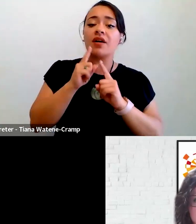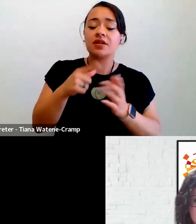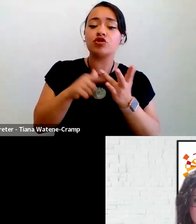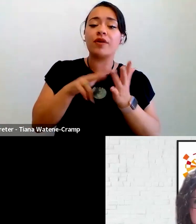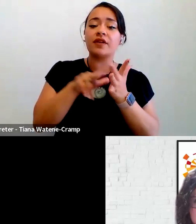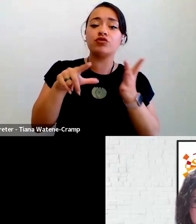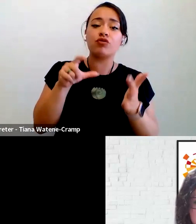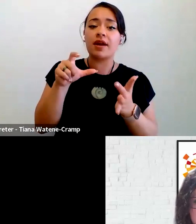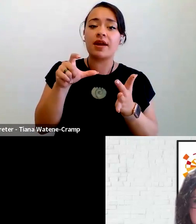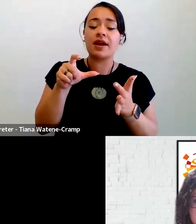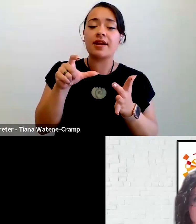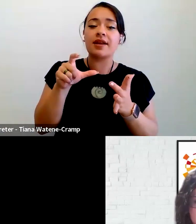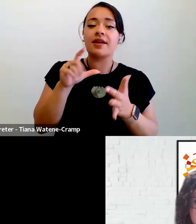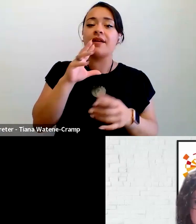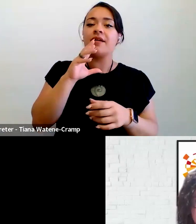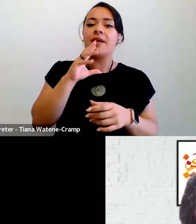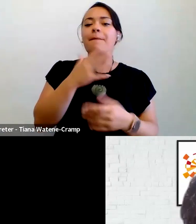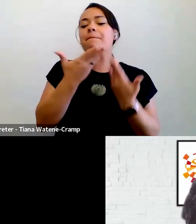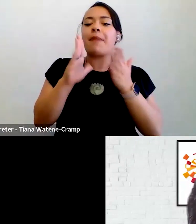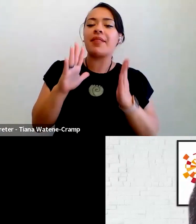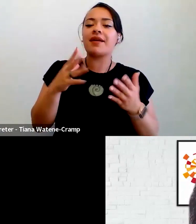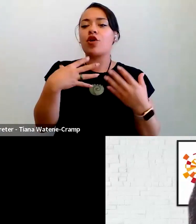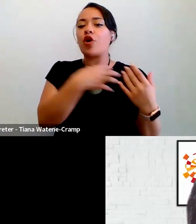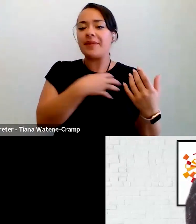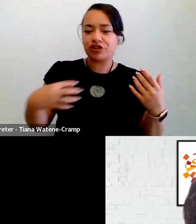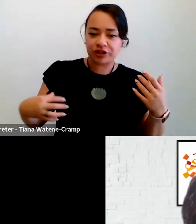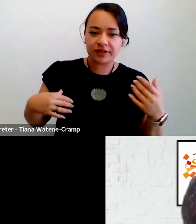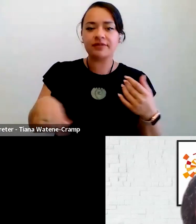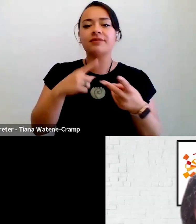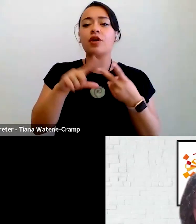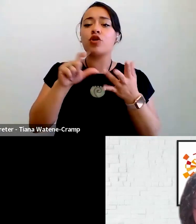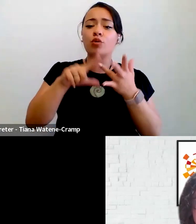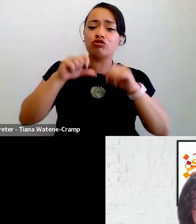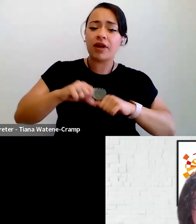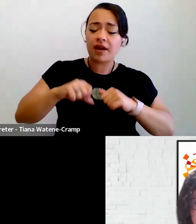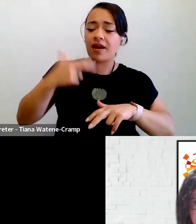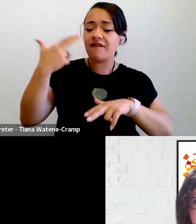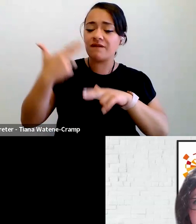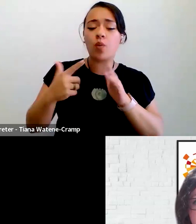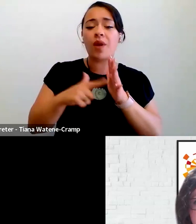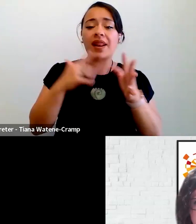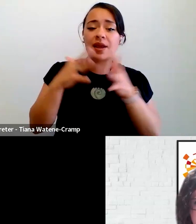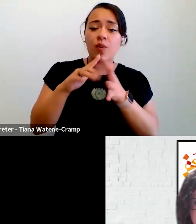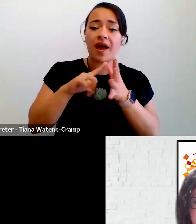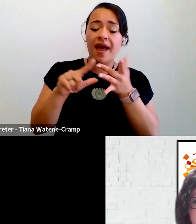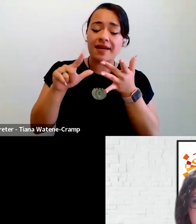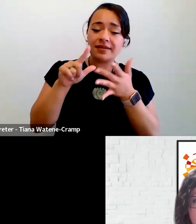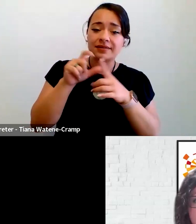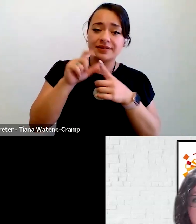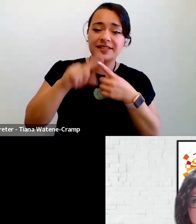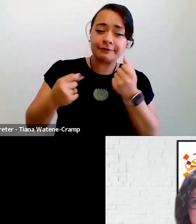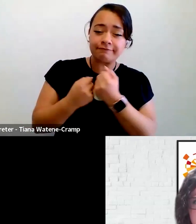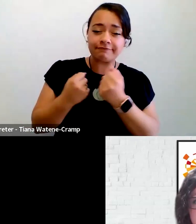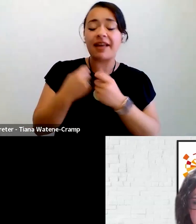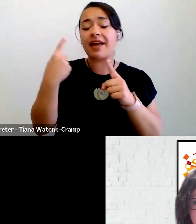Commission, Fire Rescue Victoria, co-chair of the New South Wales Legal Aid External Anti-Racism and Inclusion Committee, and